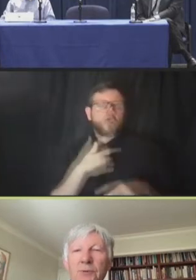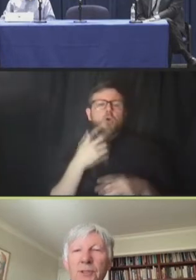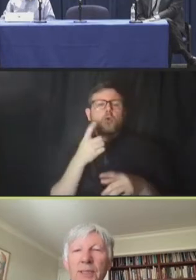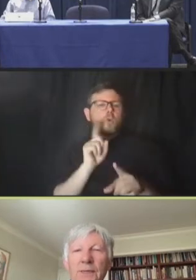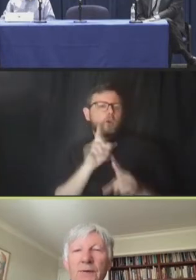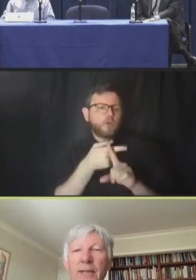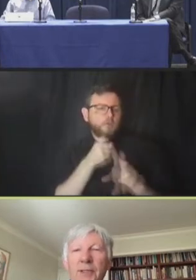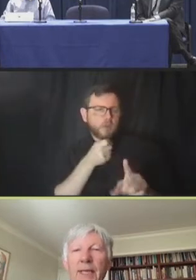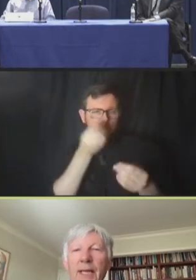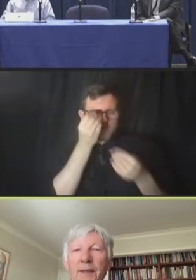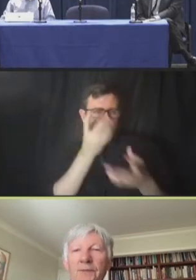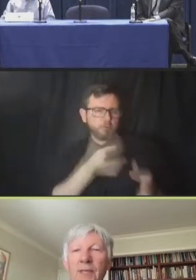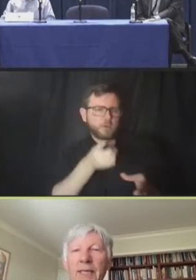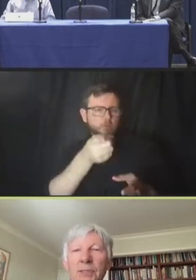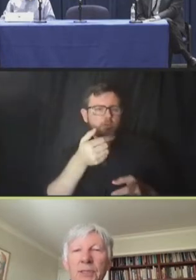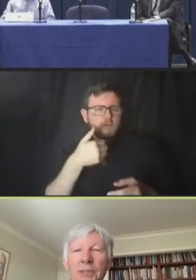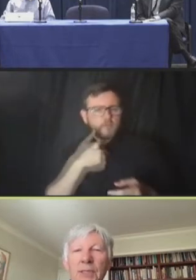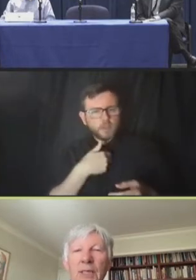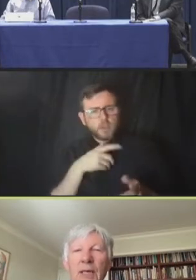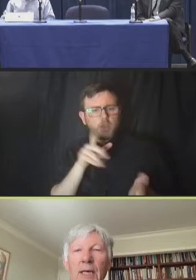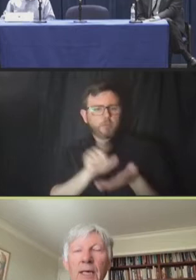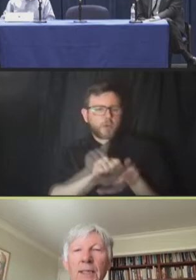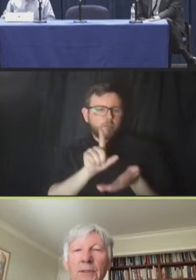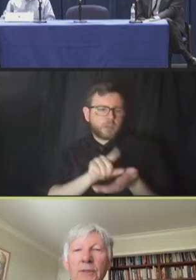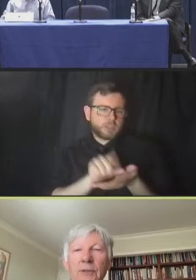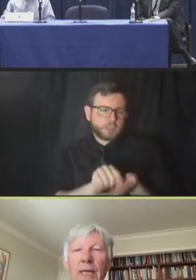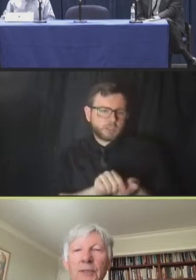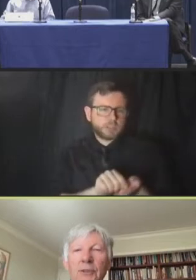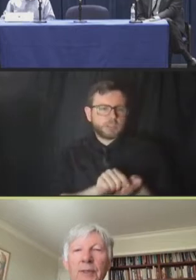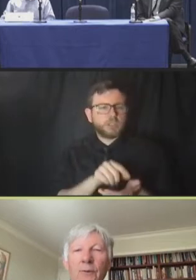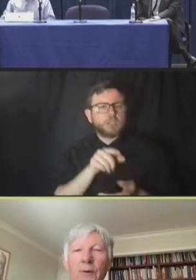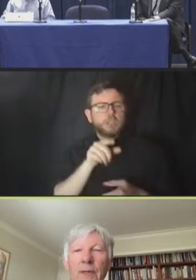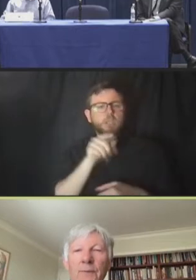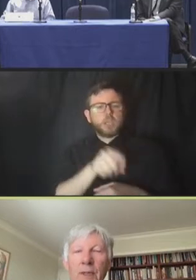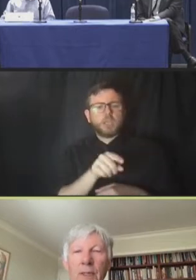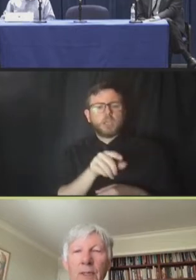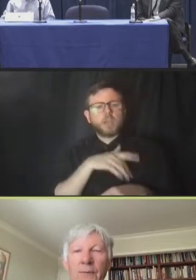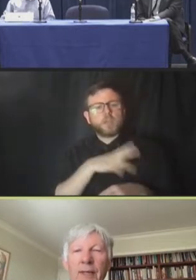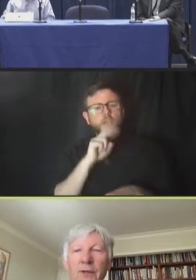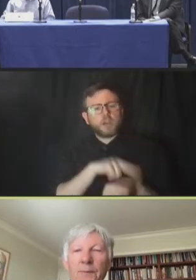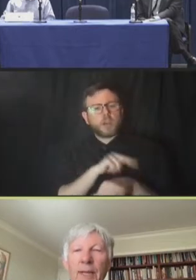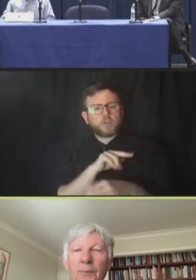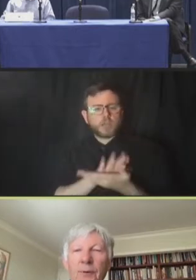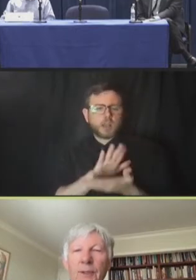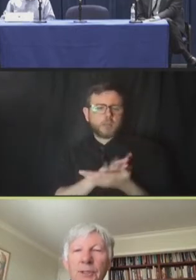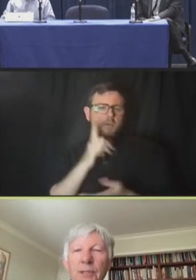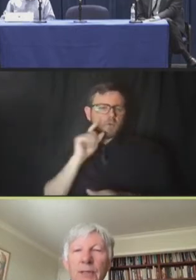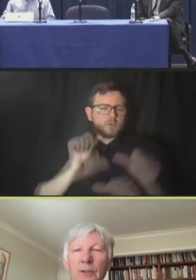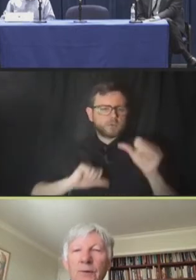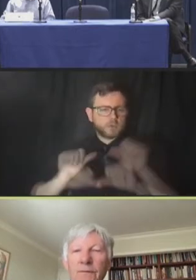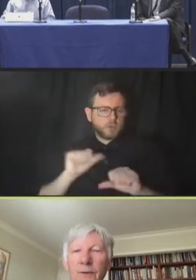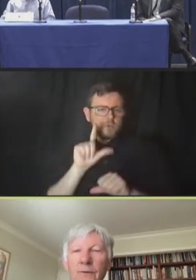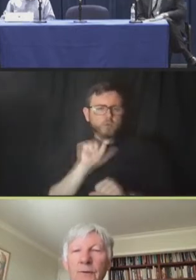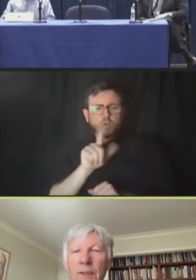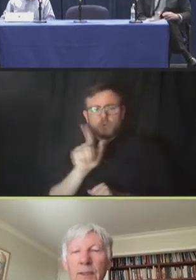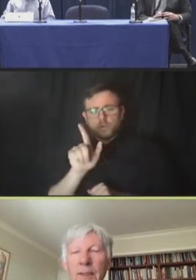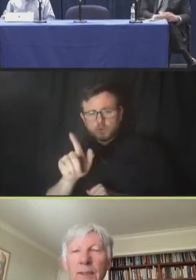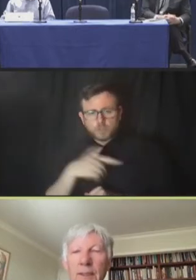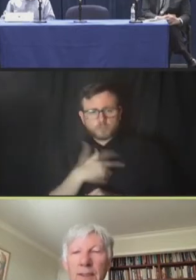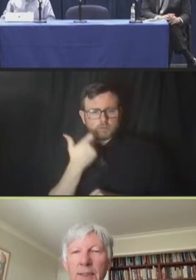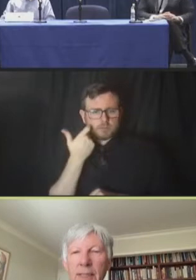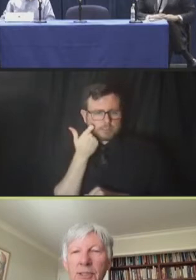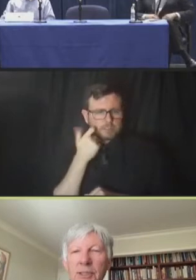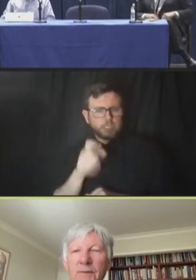in the Proceedings of the National Academy of Sciences in 2021. And we have another paper that's under review